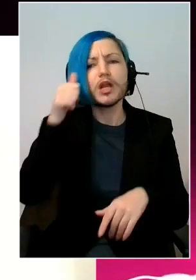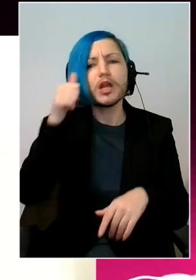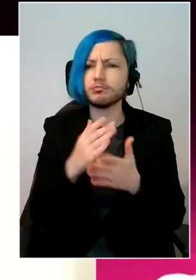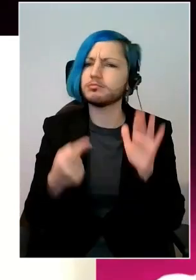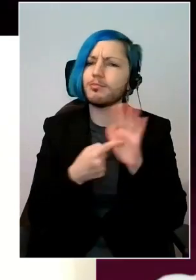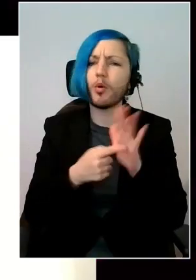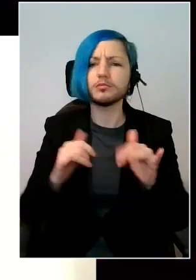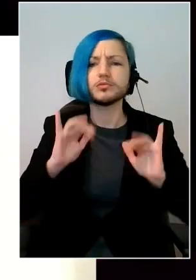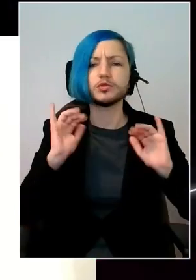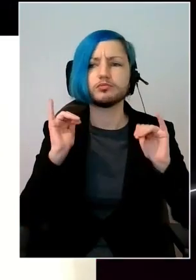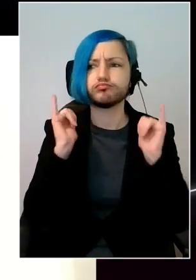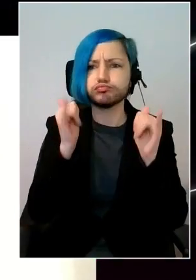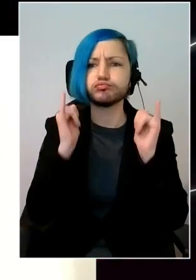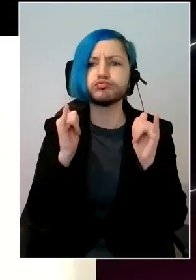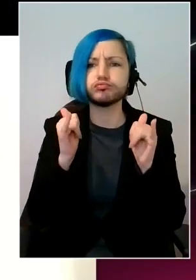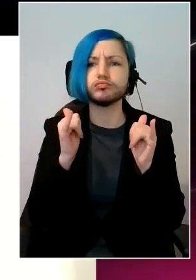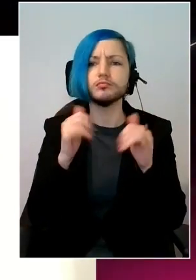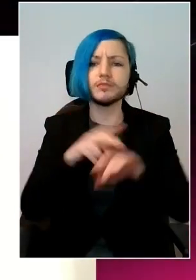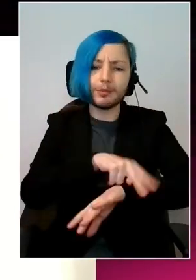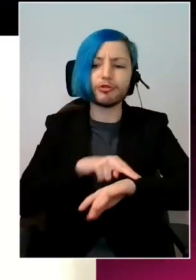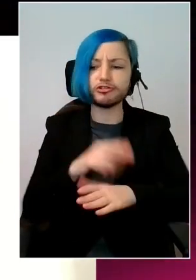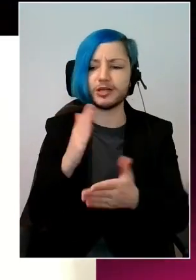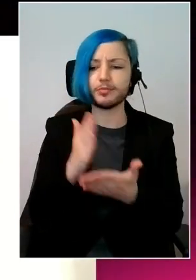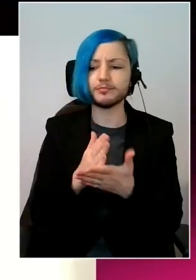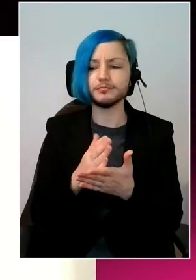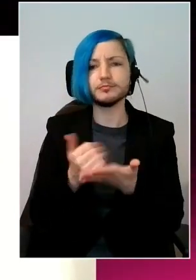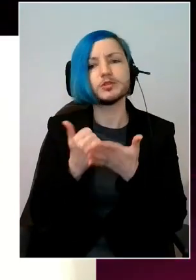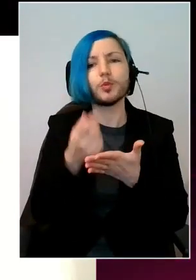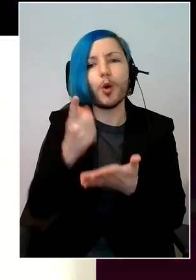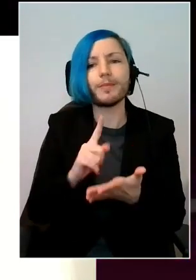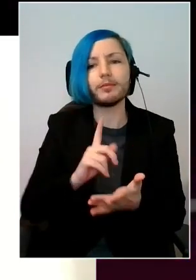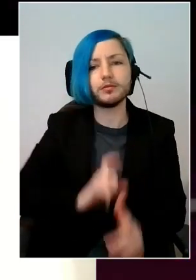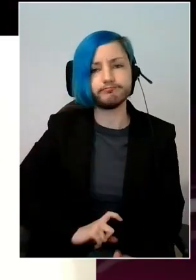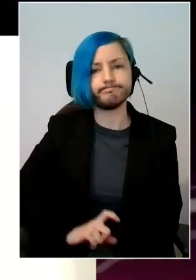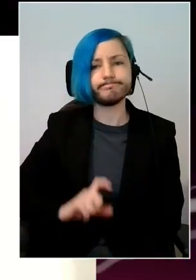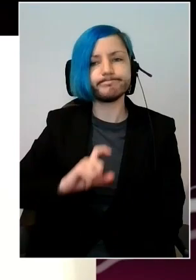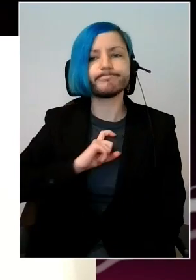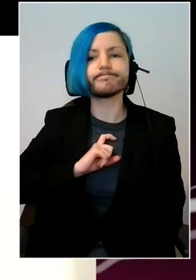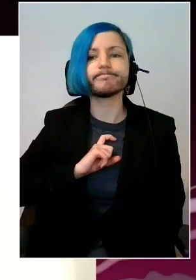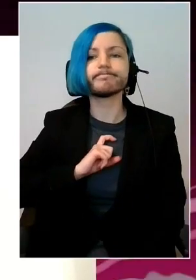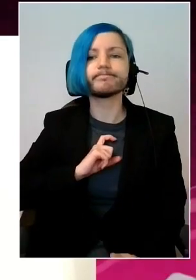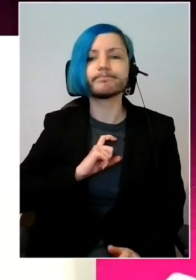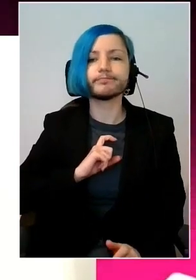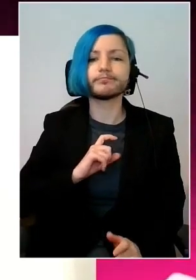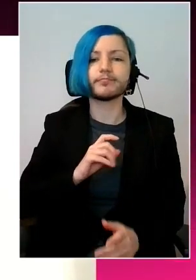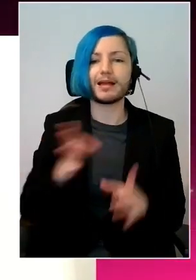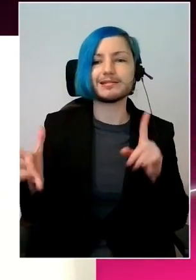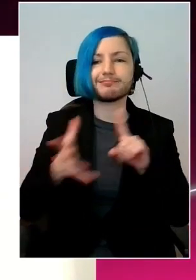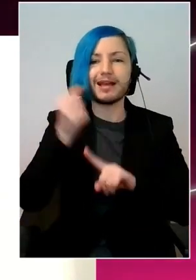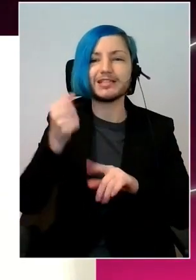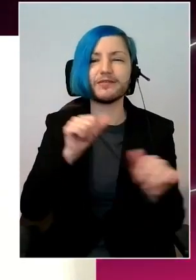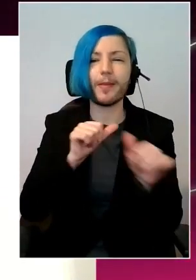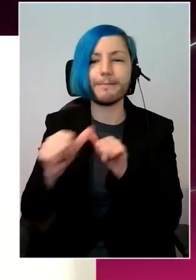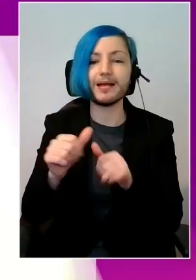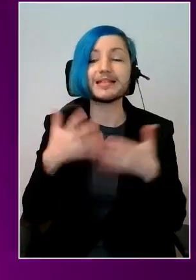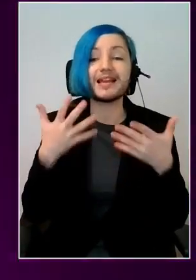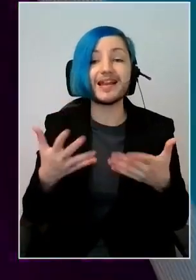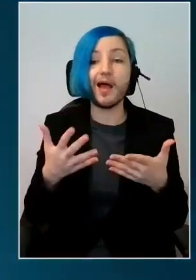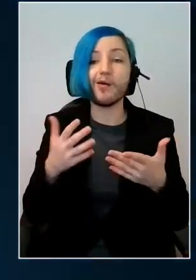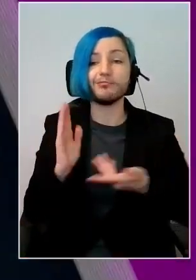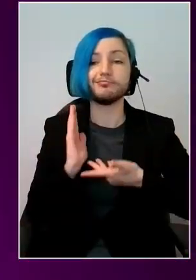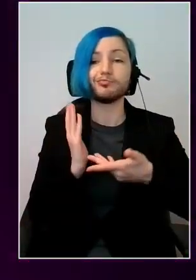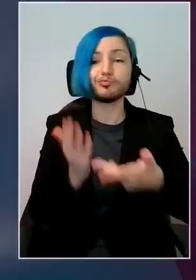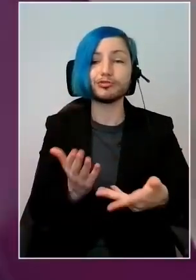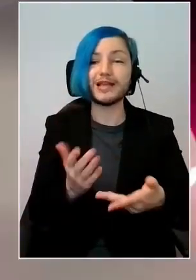help people to grow in confidence and reach their potential. We will now present the award for Rising Star of the Year.